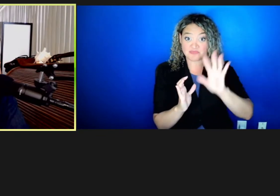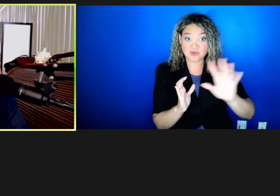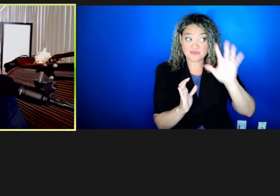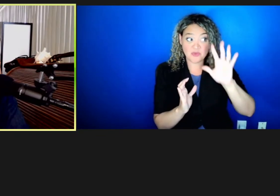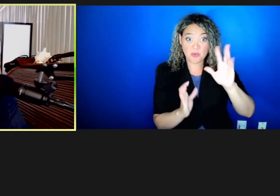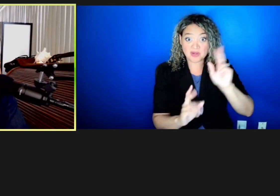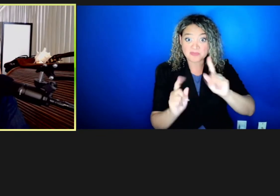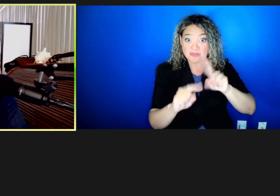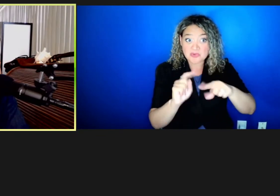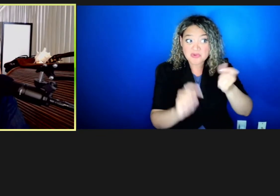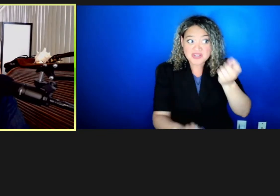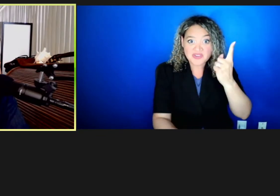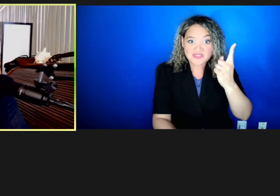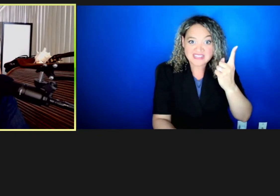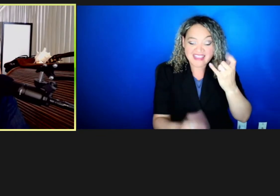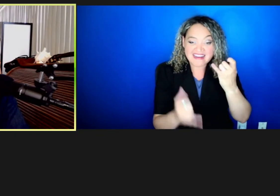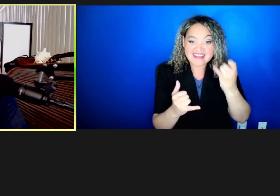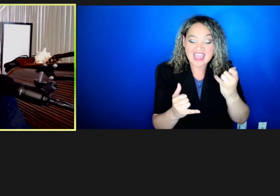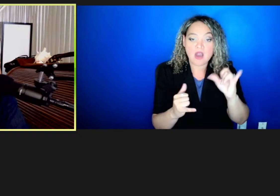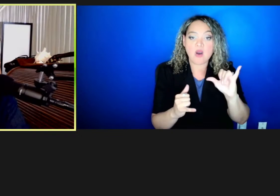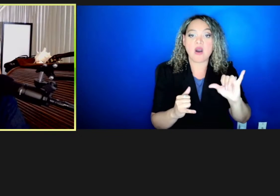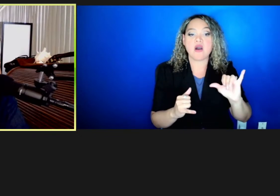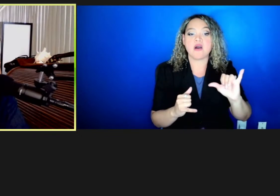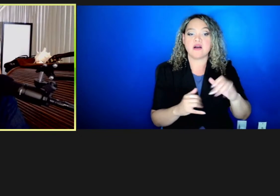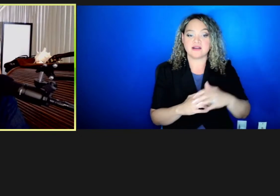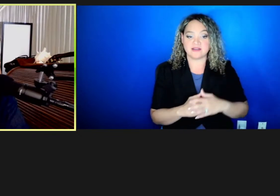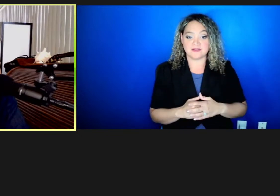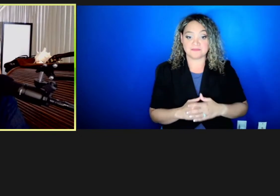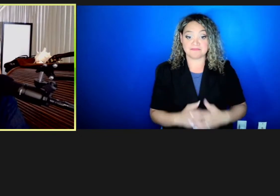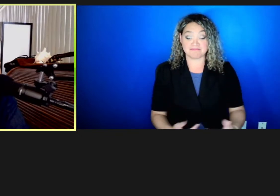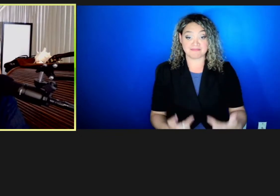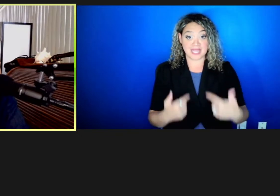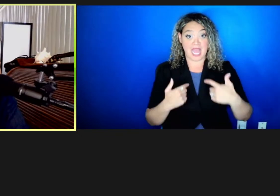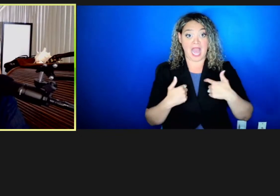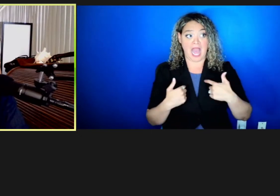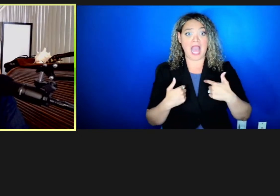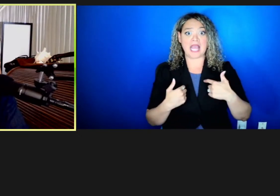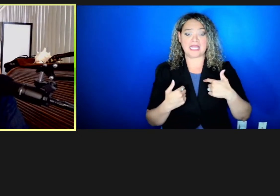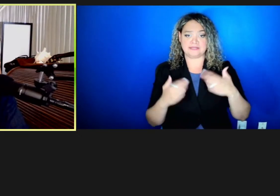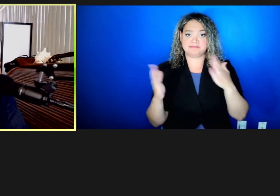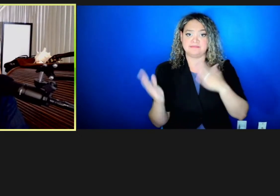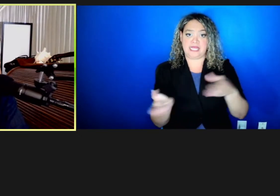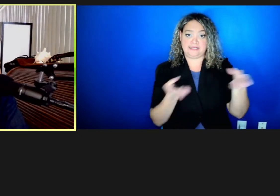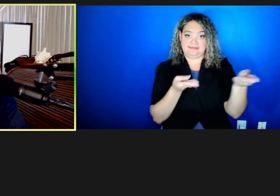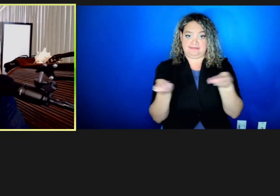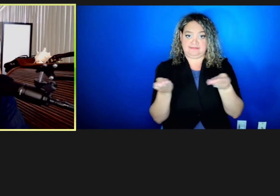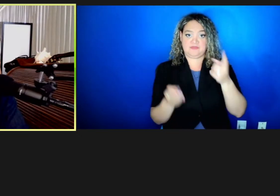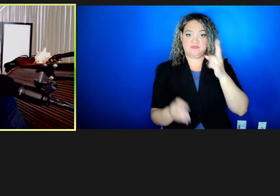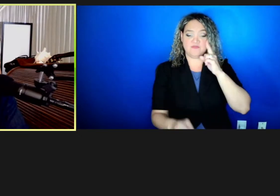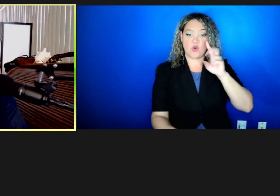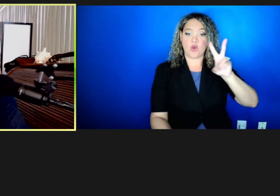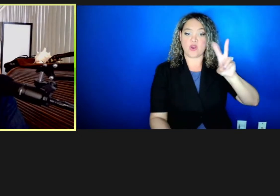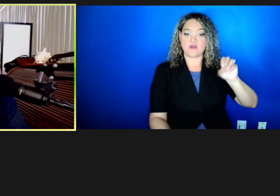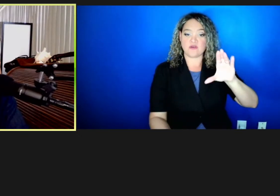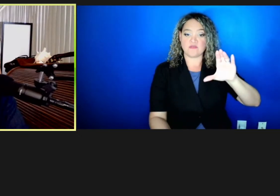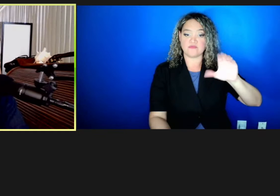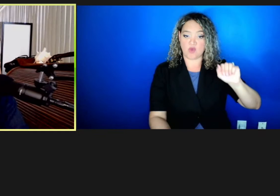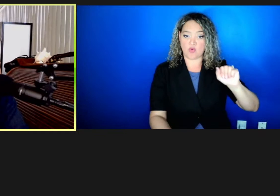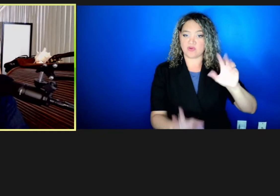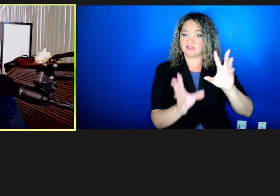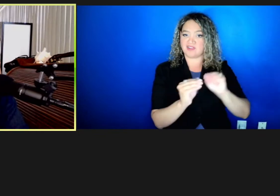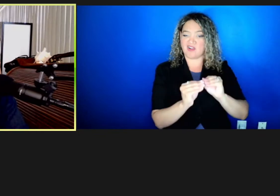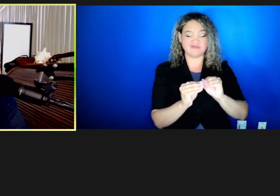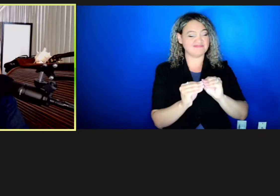their disabilities. I was going to be the moderator for the VOCA symposium, but it was not to